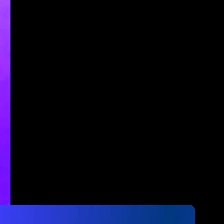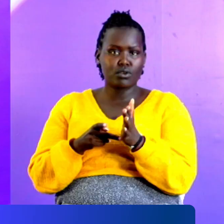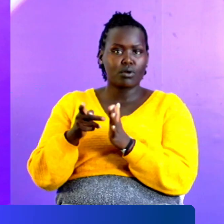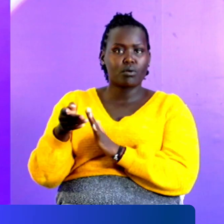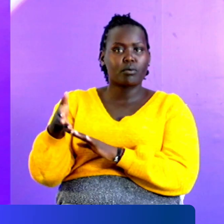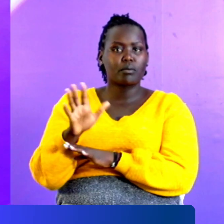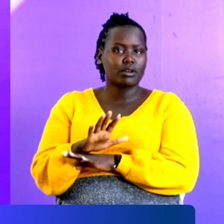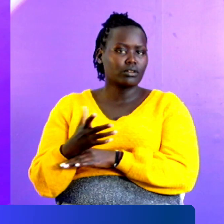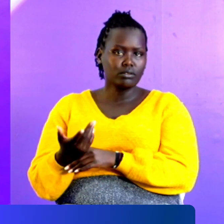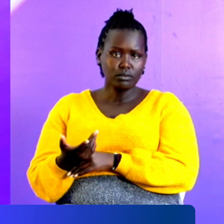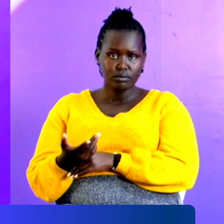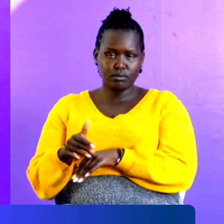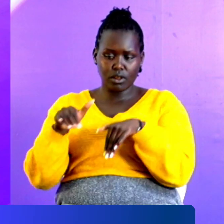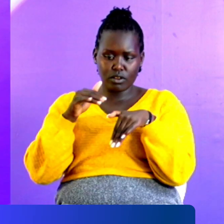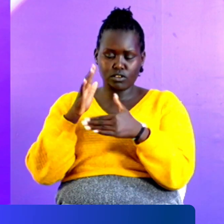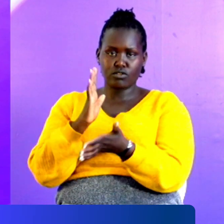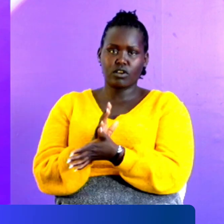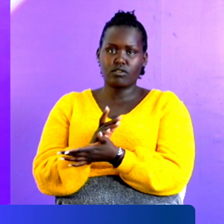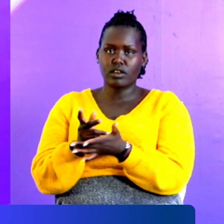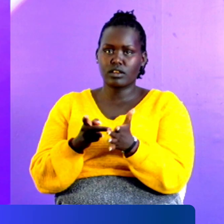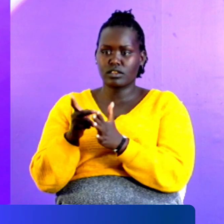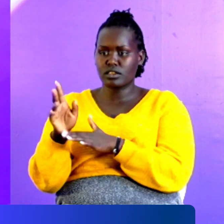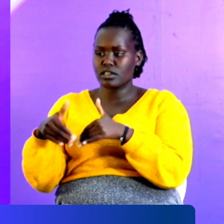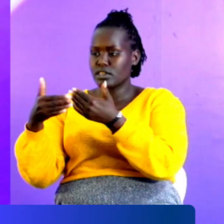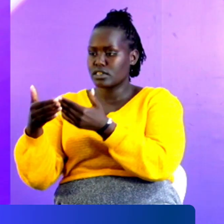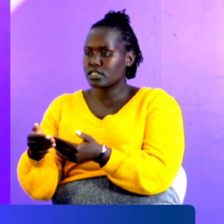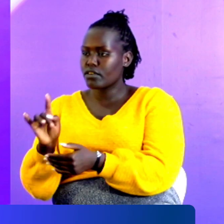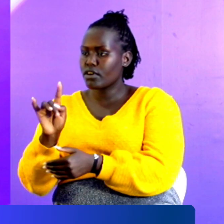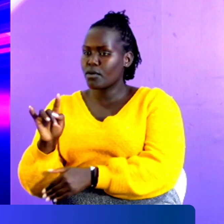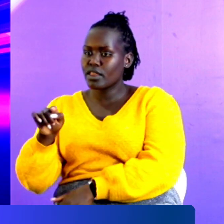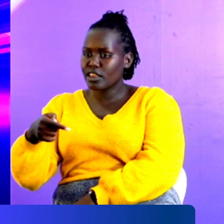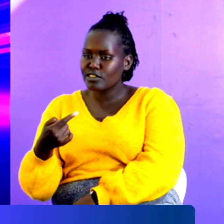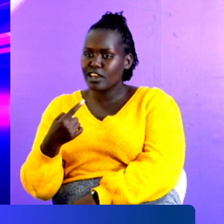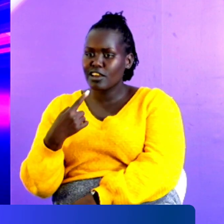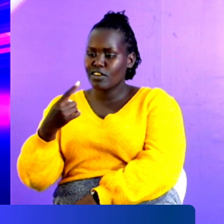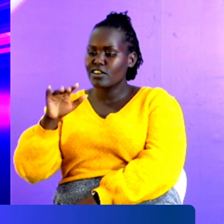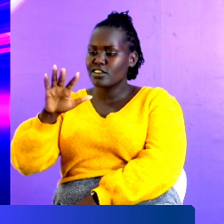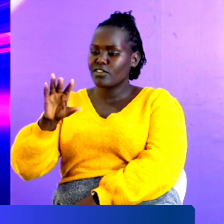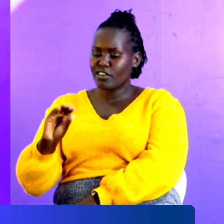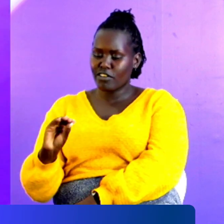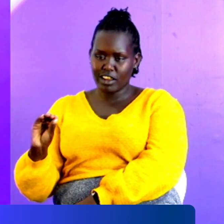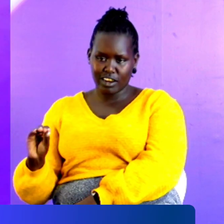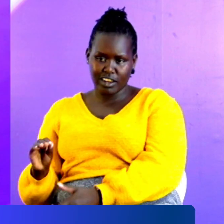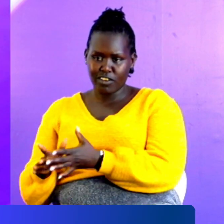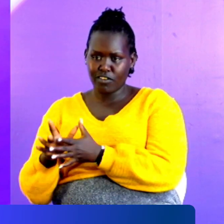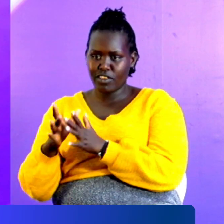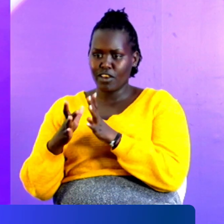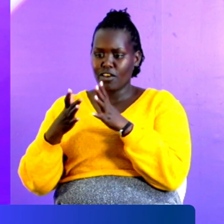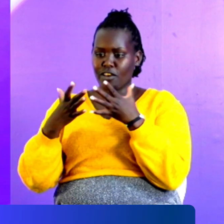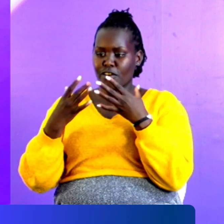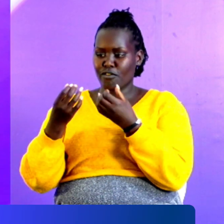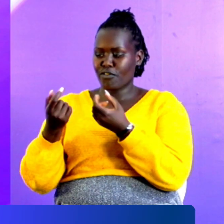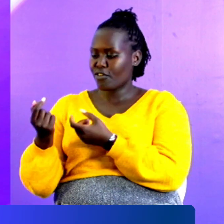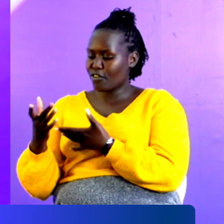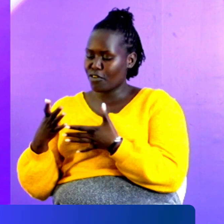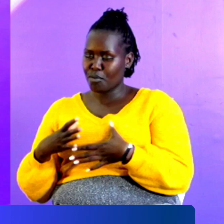refunded. He's only refunding 1,500, 200 Humongous amounts? of the few highlighted cases. Yeah. Humongous